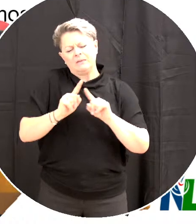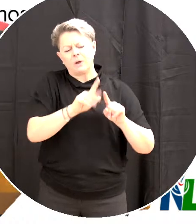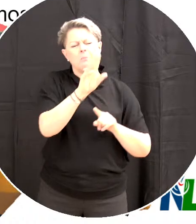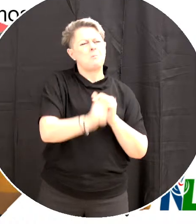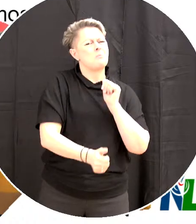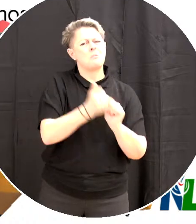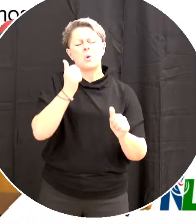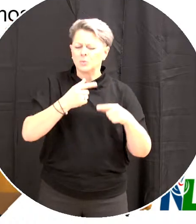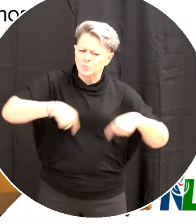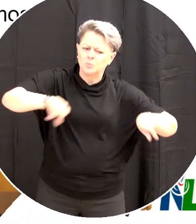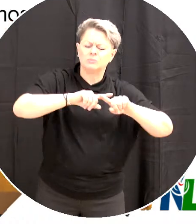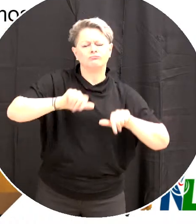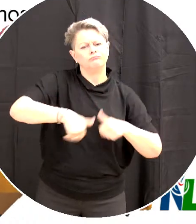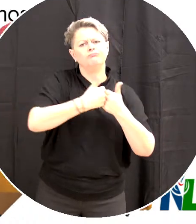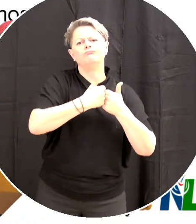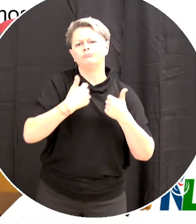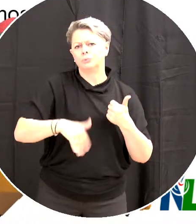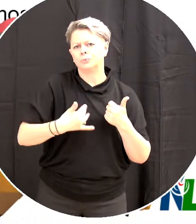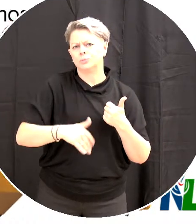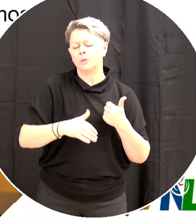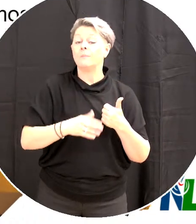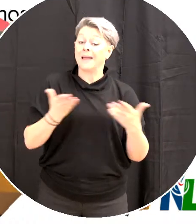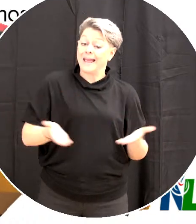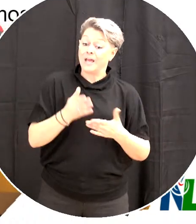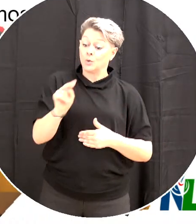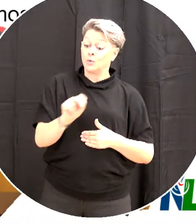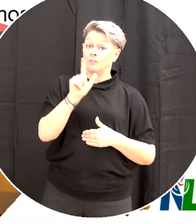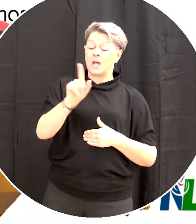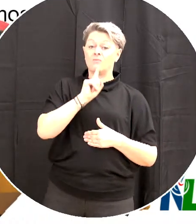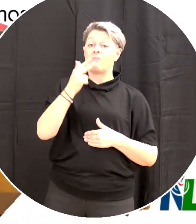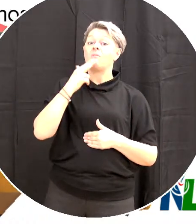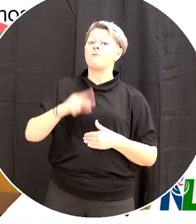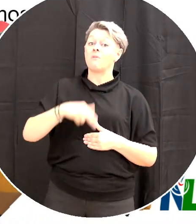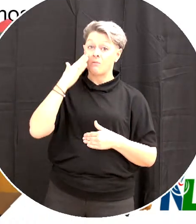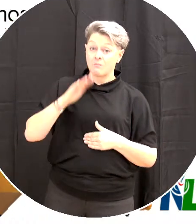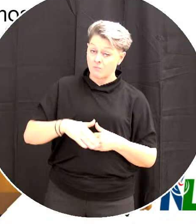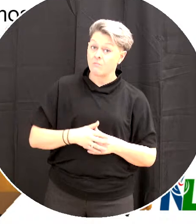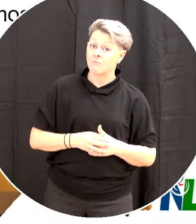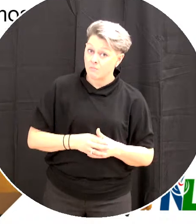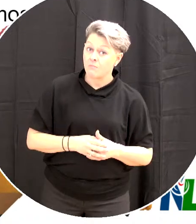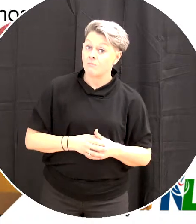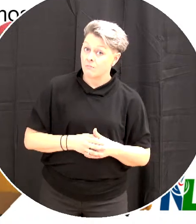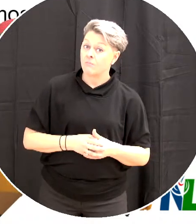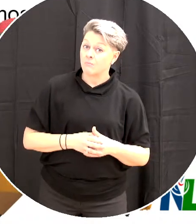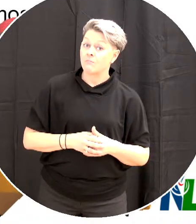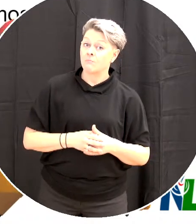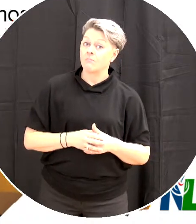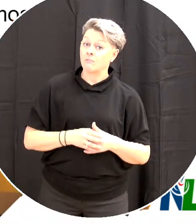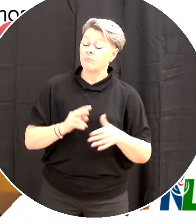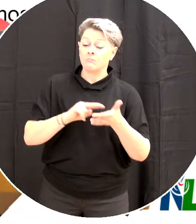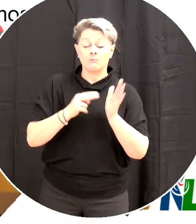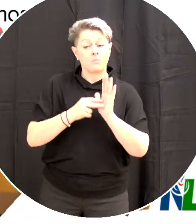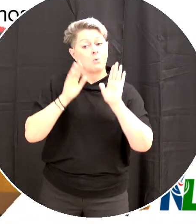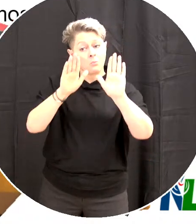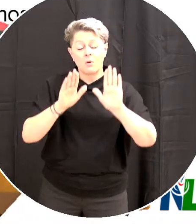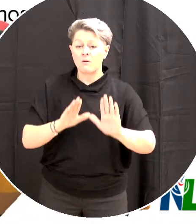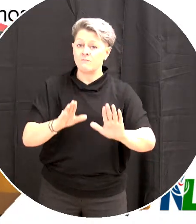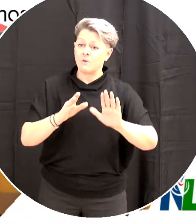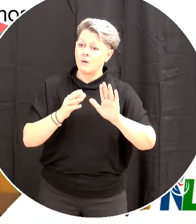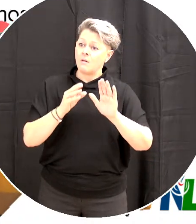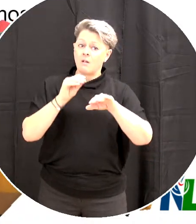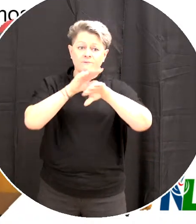terms of Newfoundland and Labrador, we have been really fortunate, owing to the excellent advice from our medical